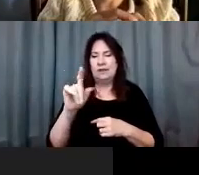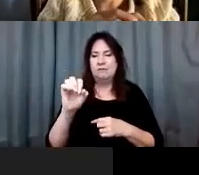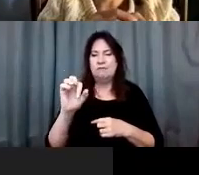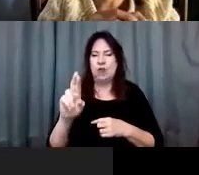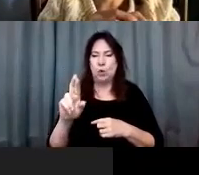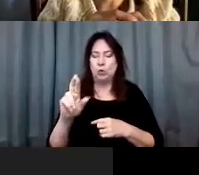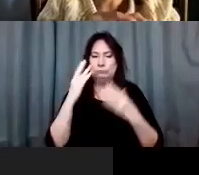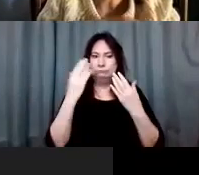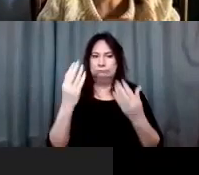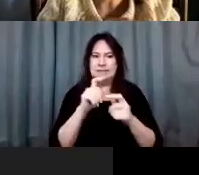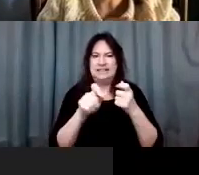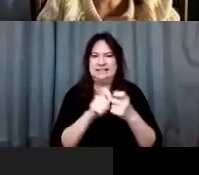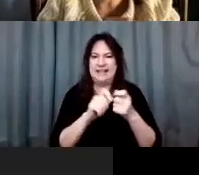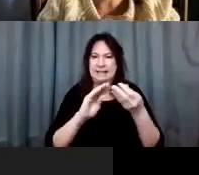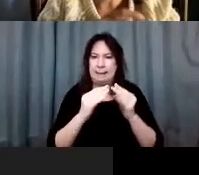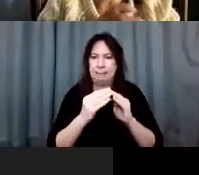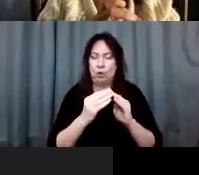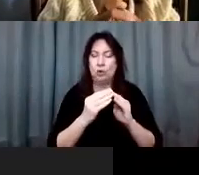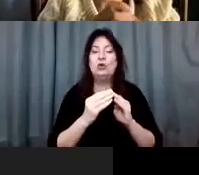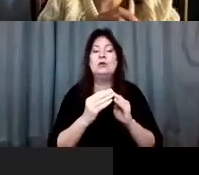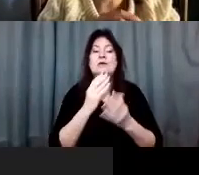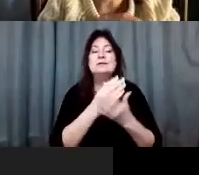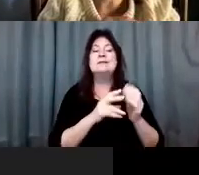gotten the exact number, but there will be some